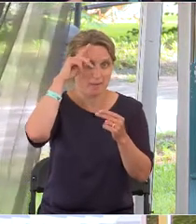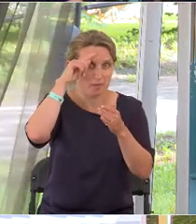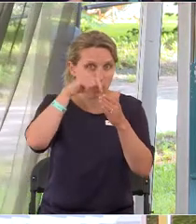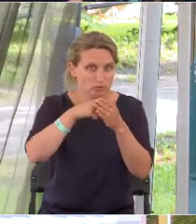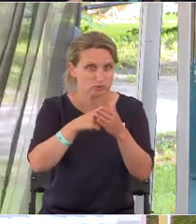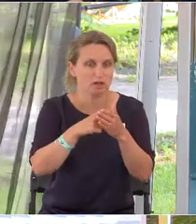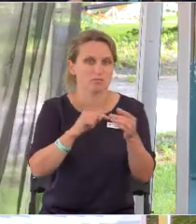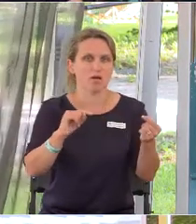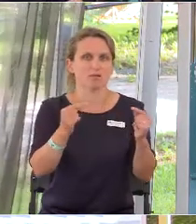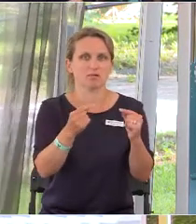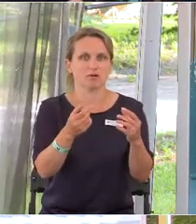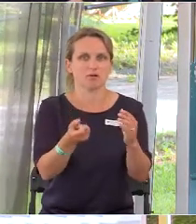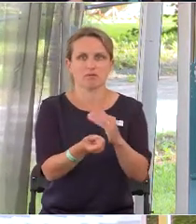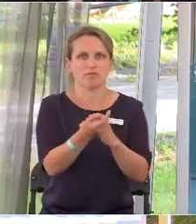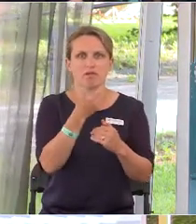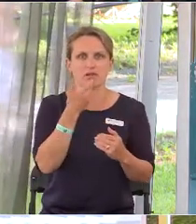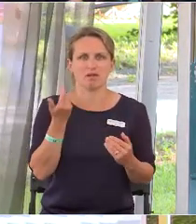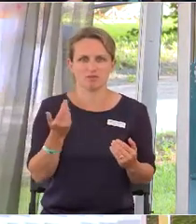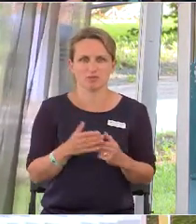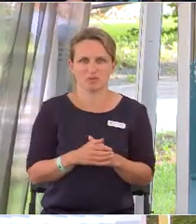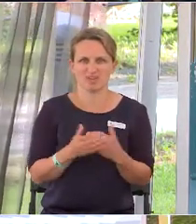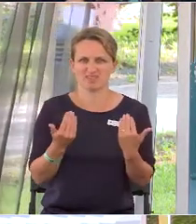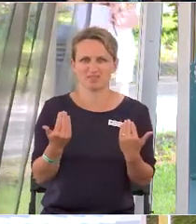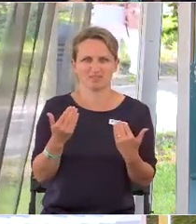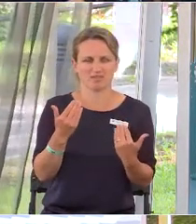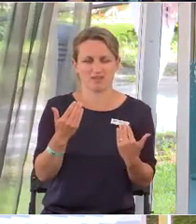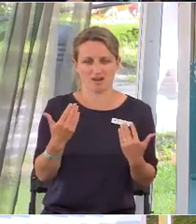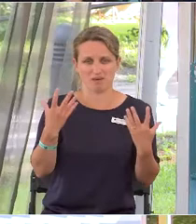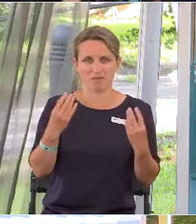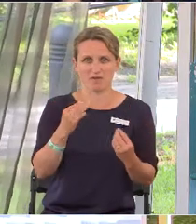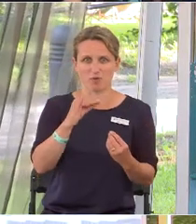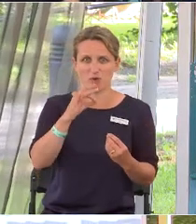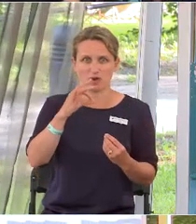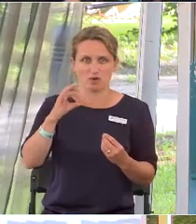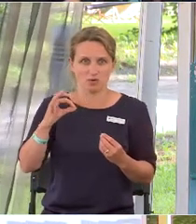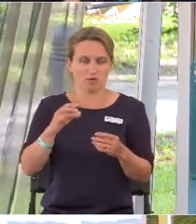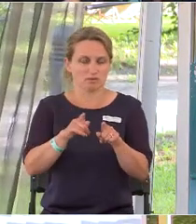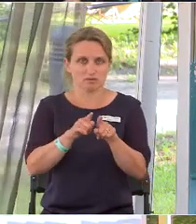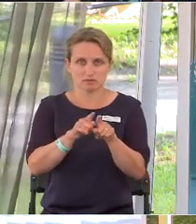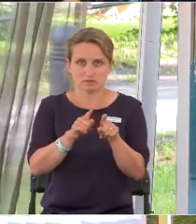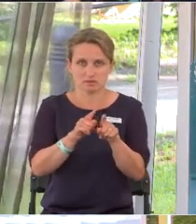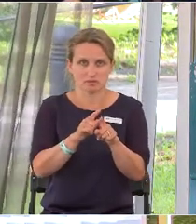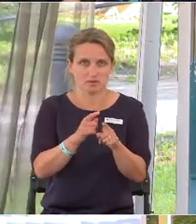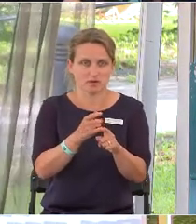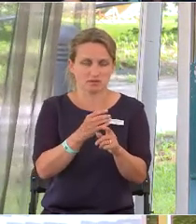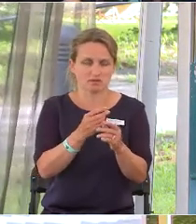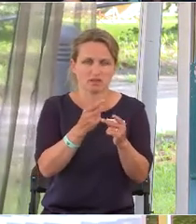that's why, for instance, nowadays, in the United Nations, we have also the religious organizations in the whole of the